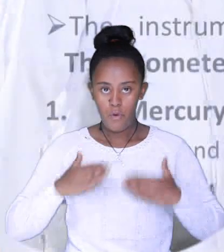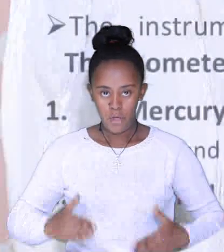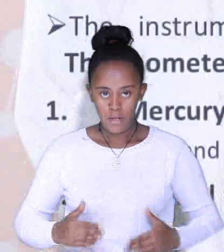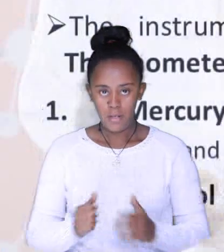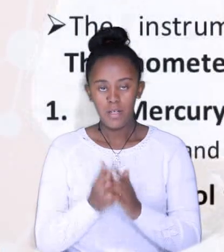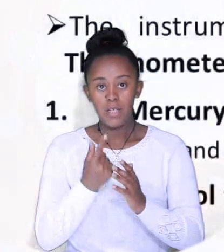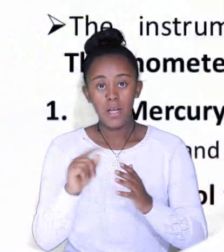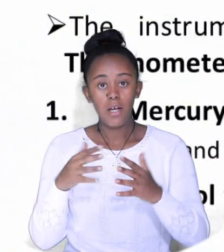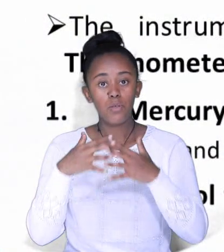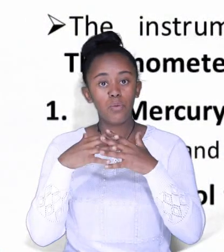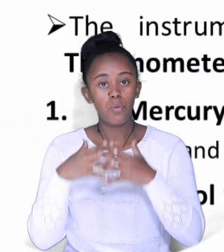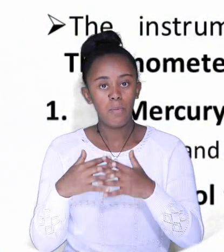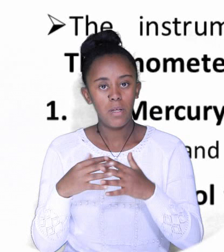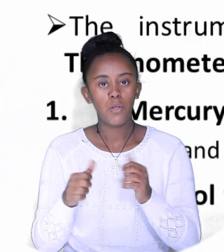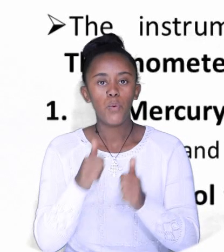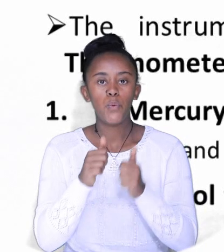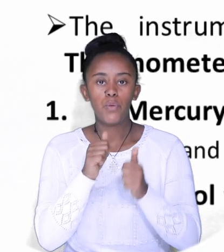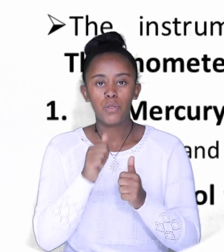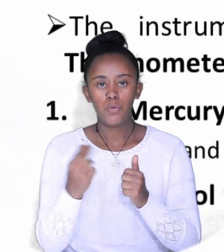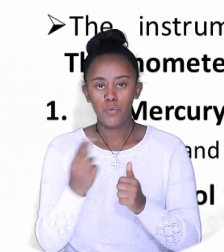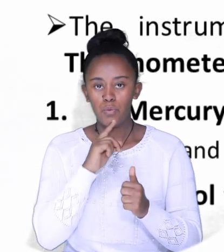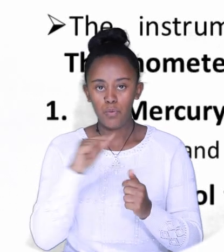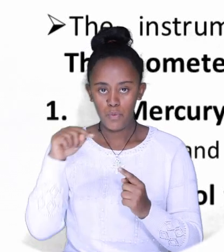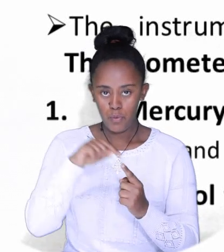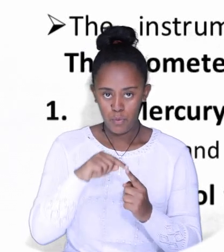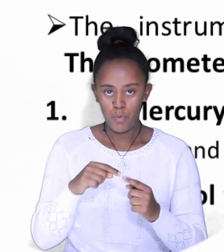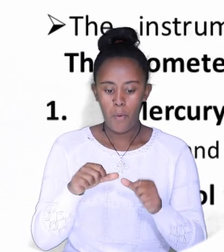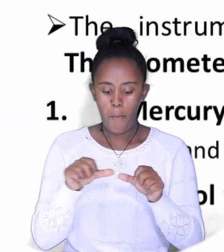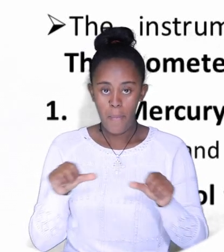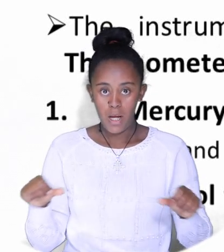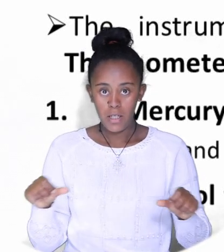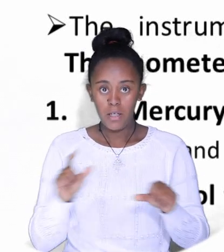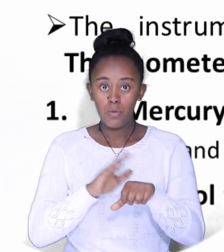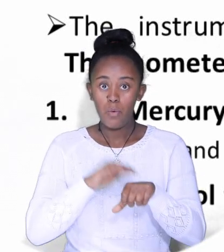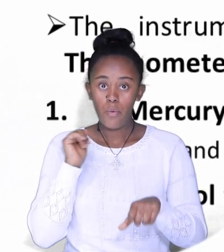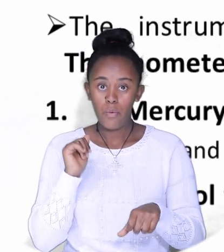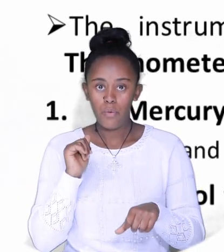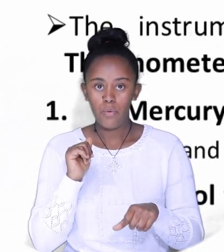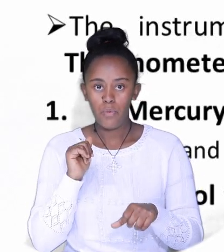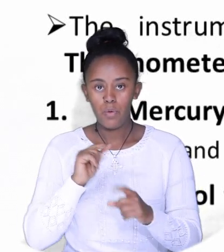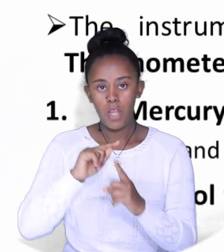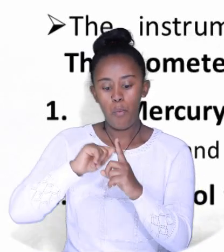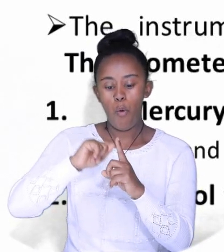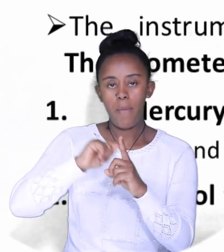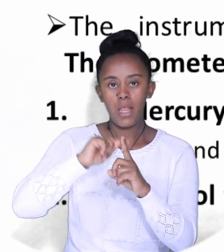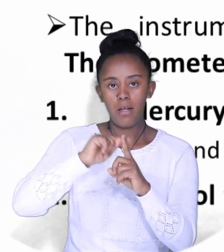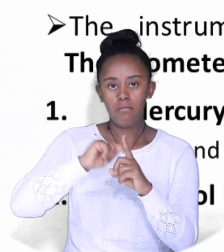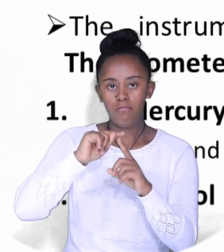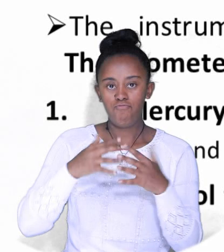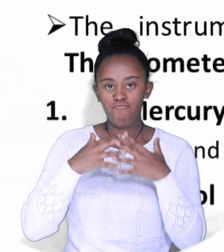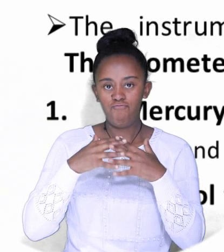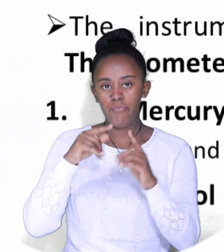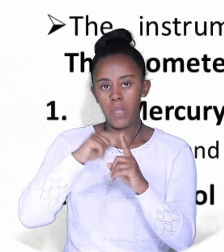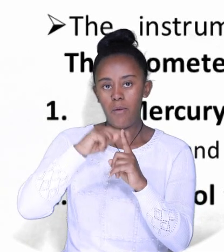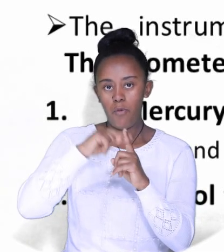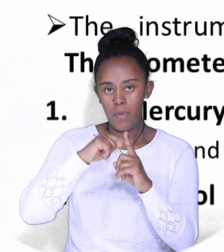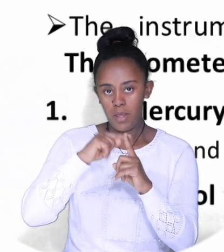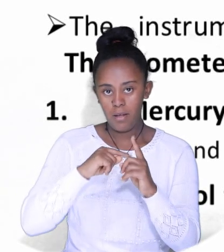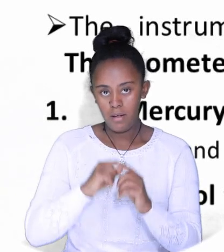The instrument which is used to measure a temperature is called thermometer. There are different types